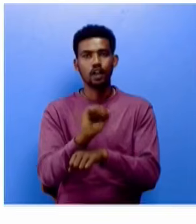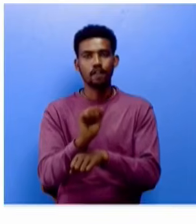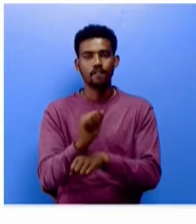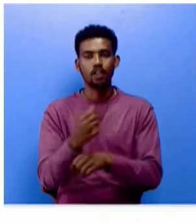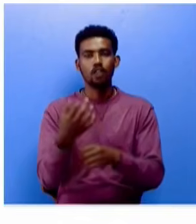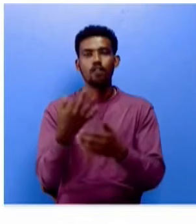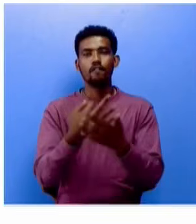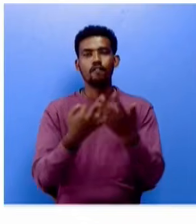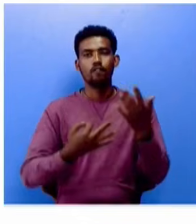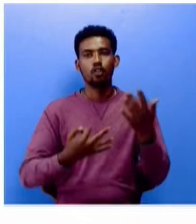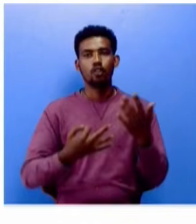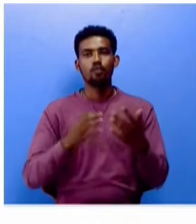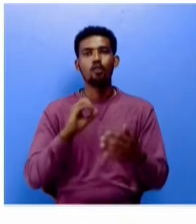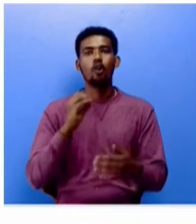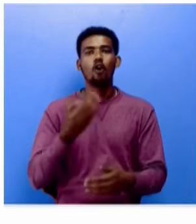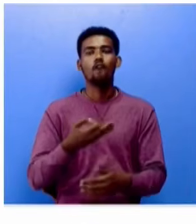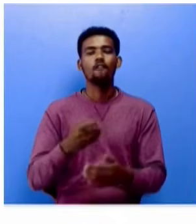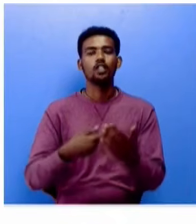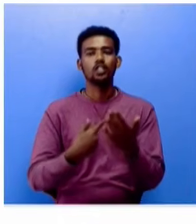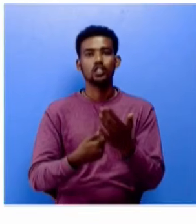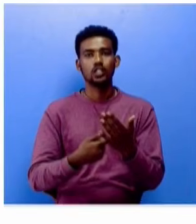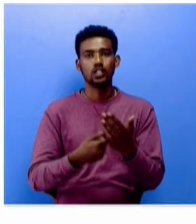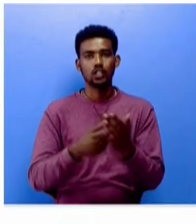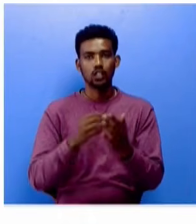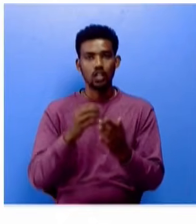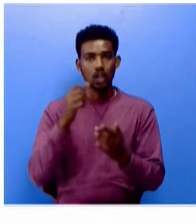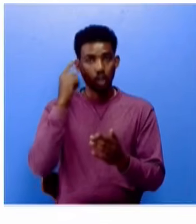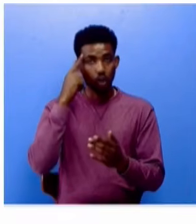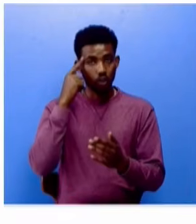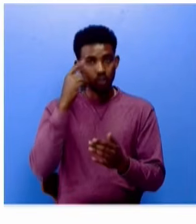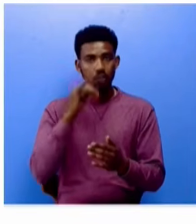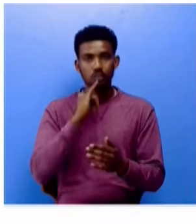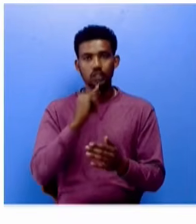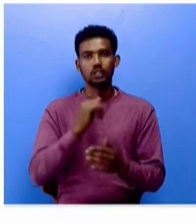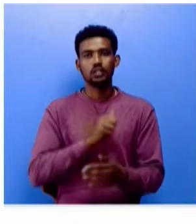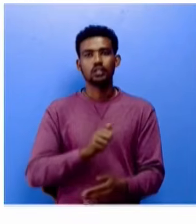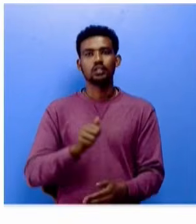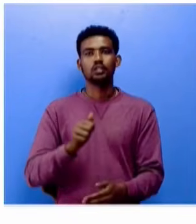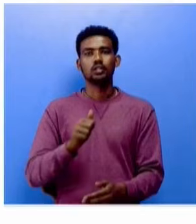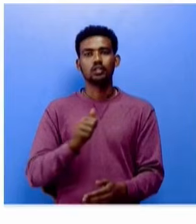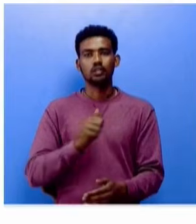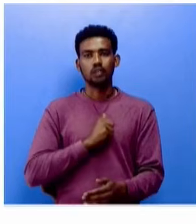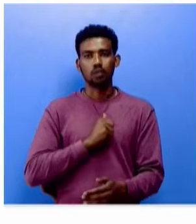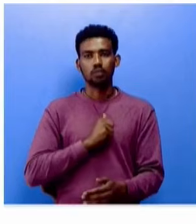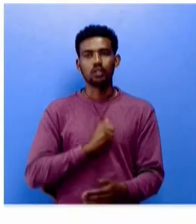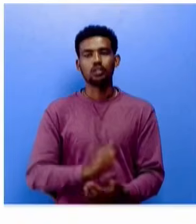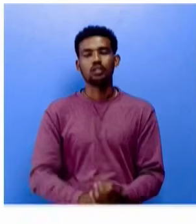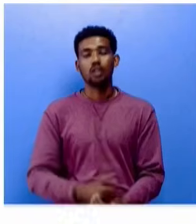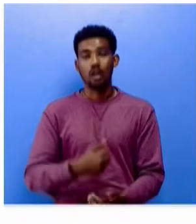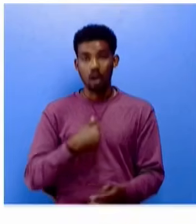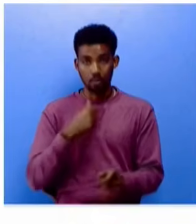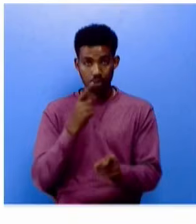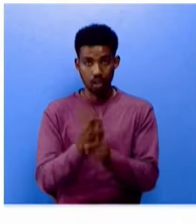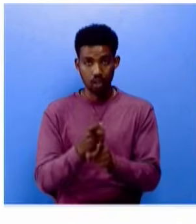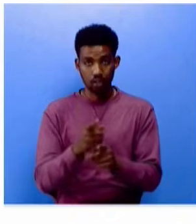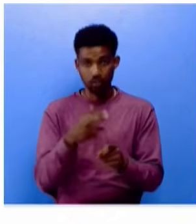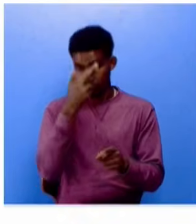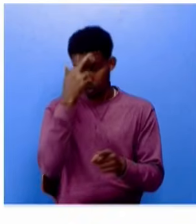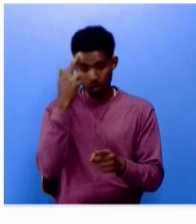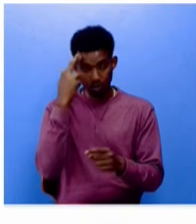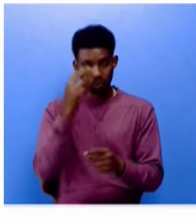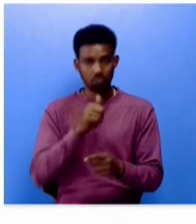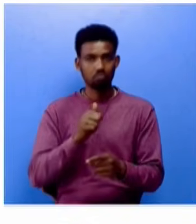Form of this concept is subject. Am I right? Because here is the